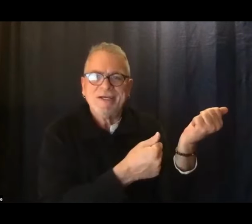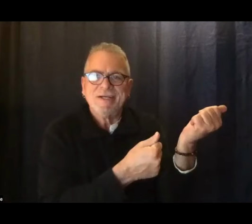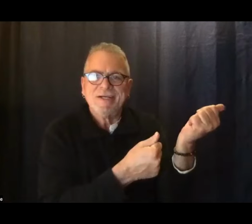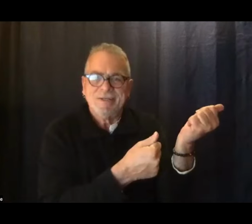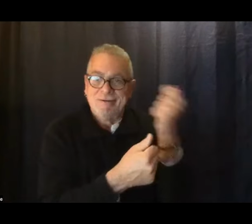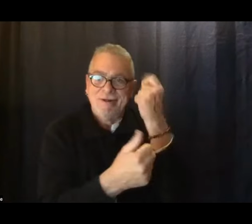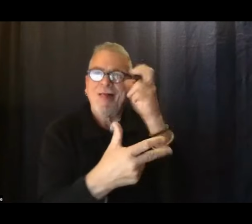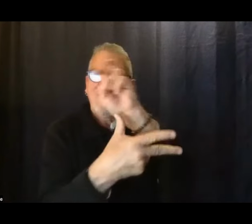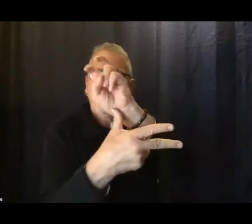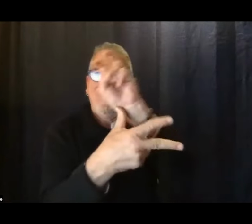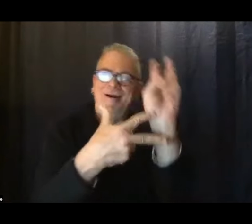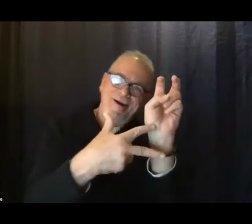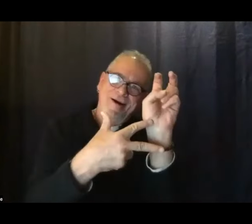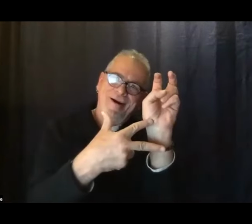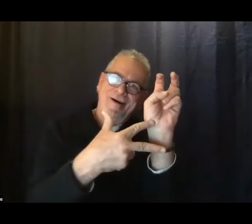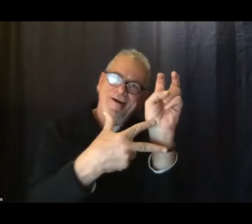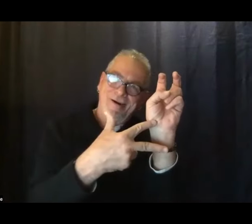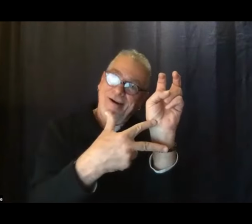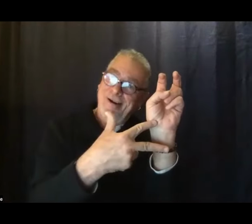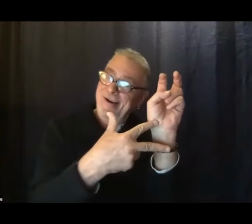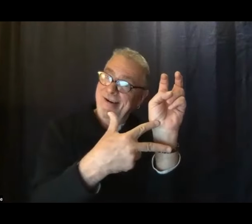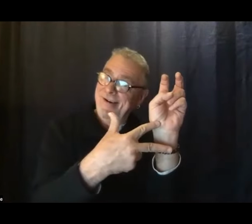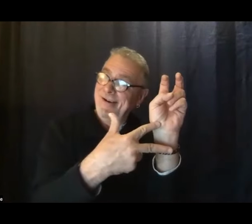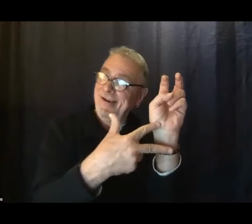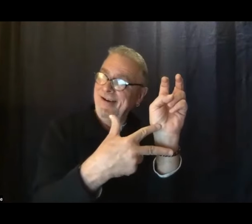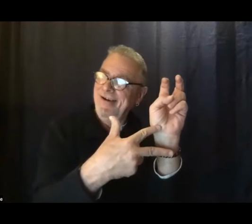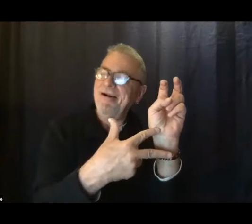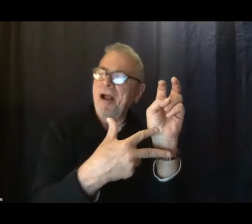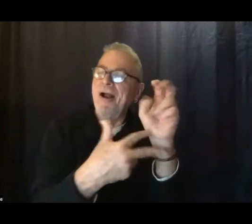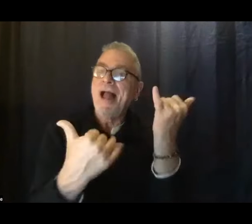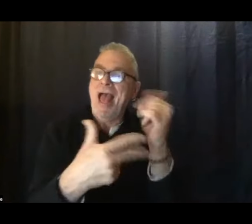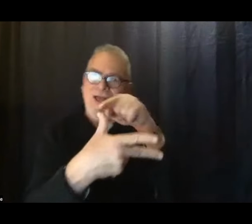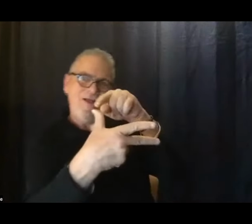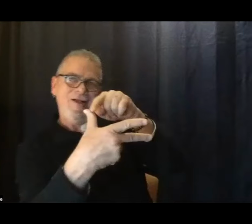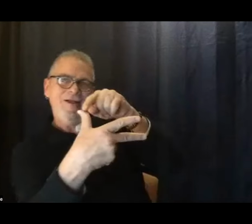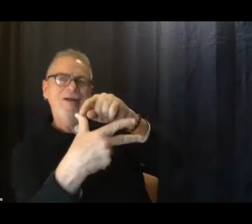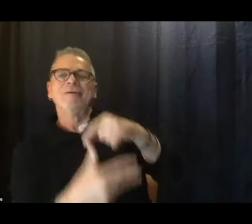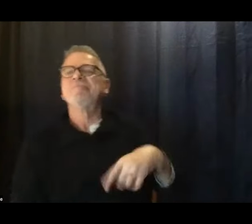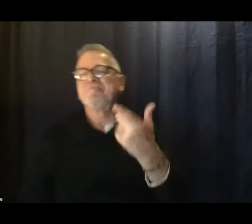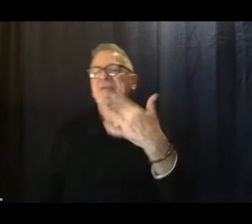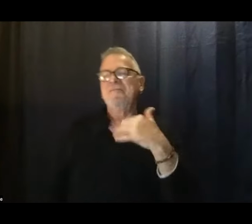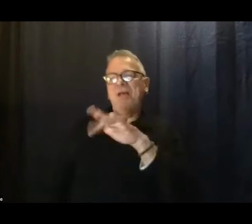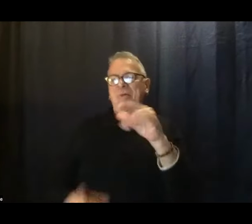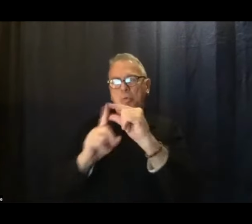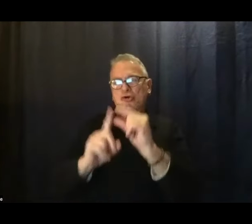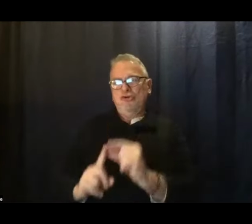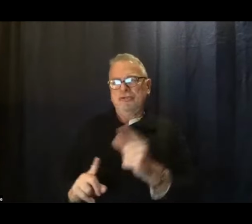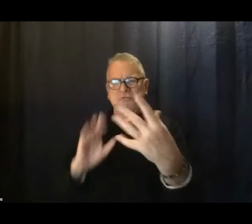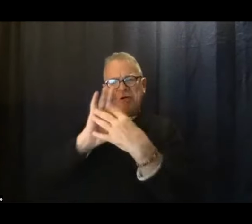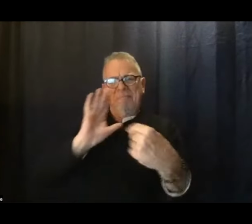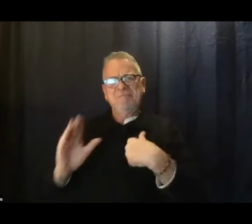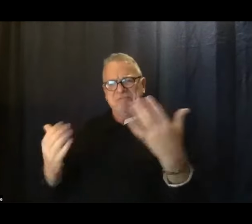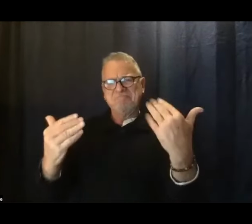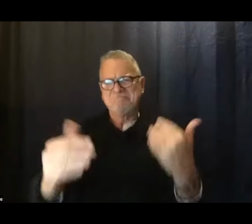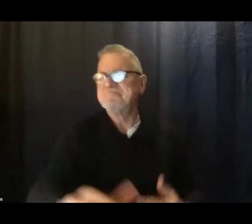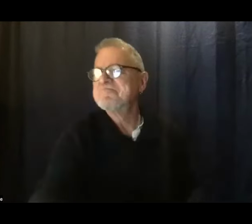to change over into that rapid. All right. So during my conversation, the production of the word